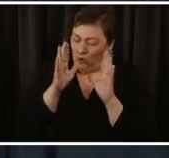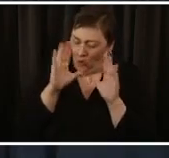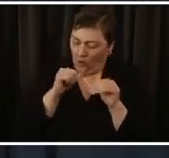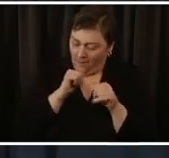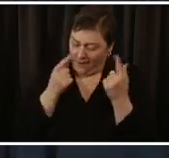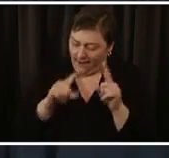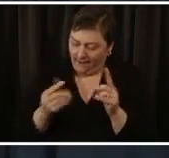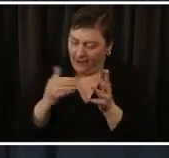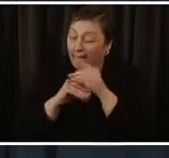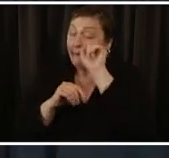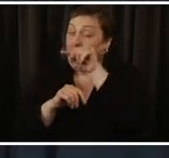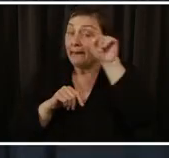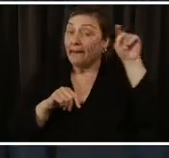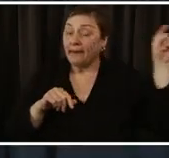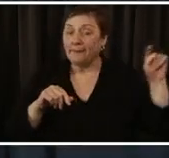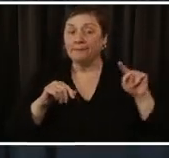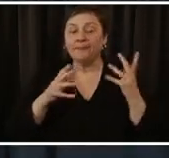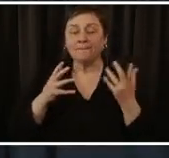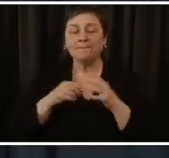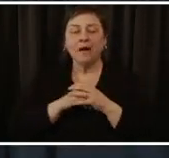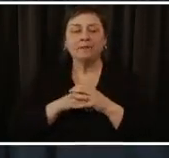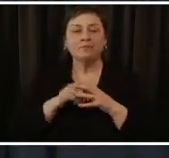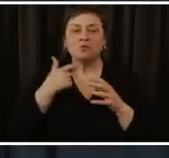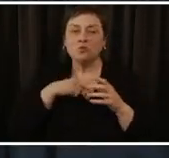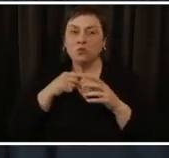vaccines where the storage protocols weren't met.